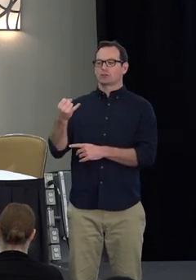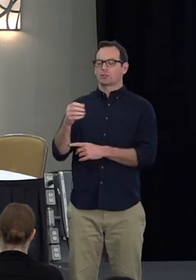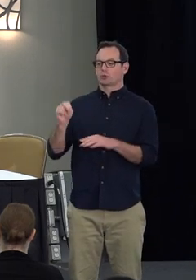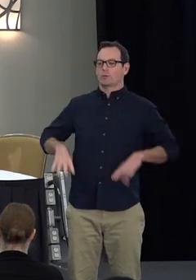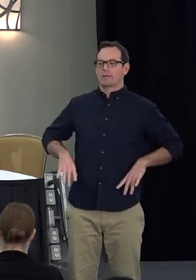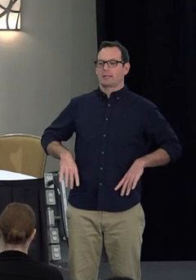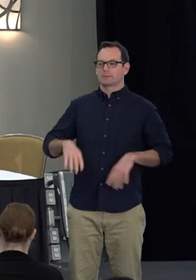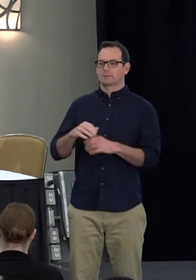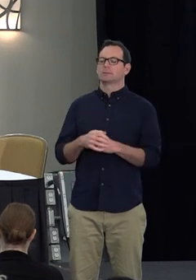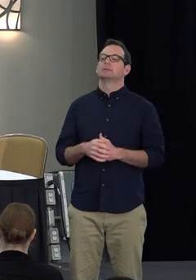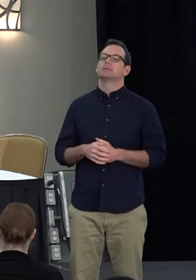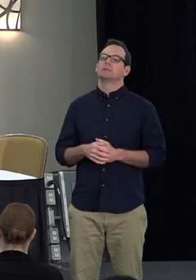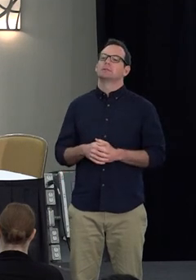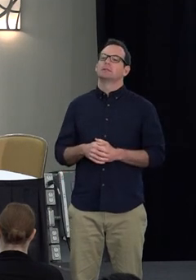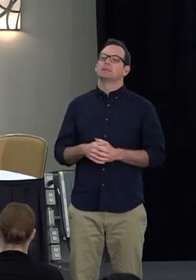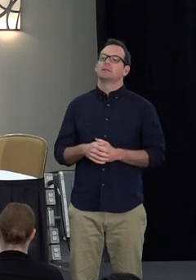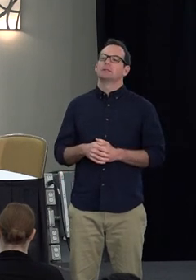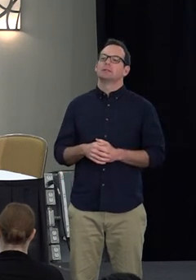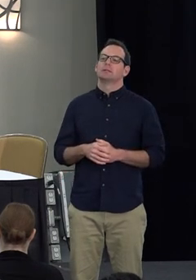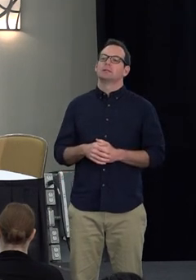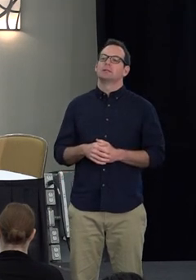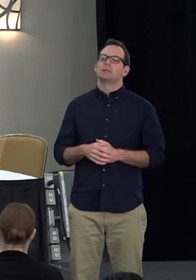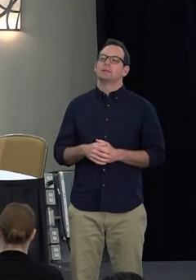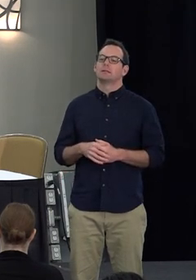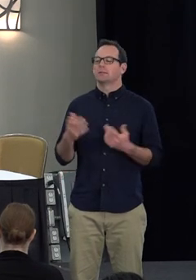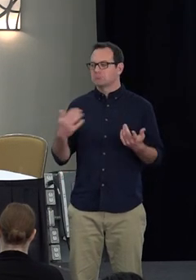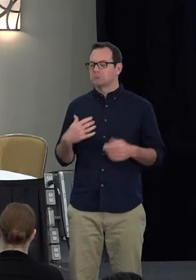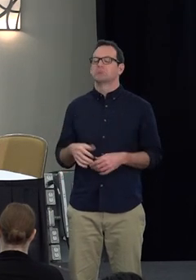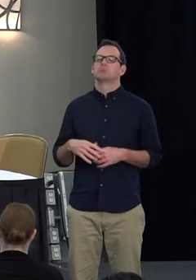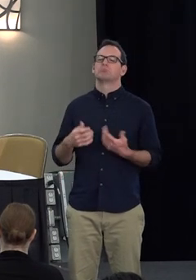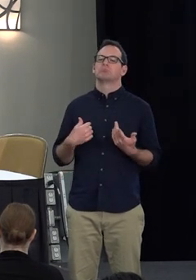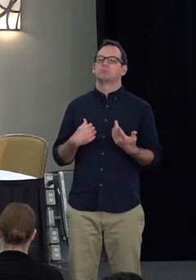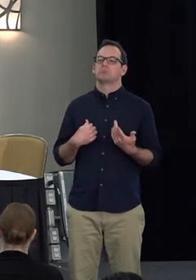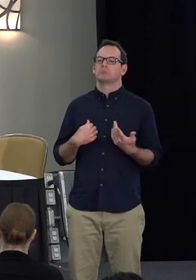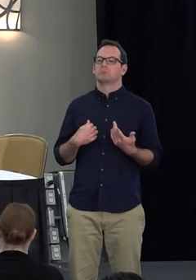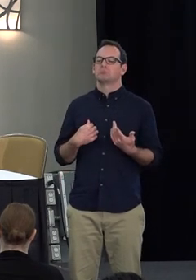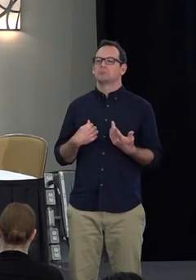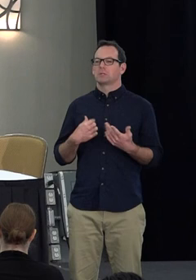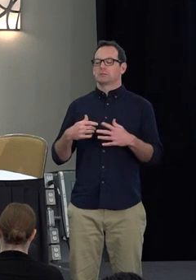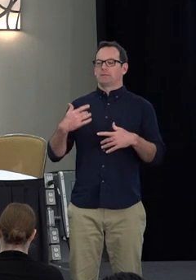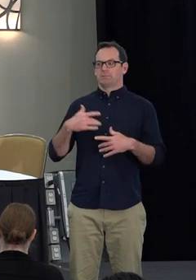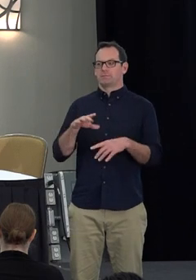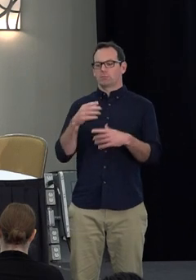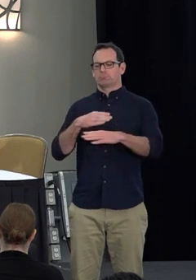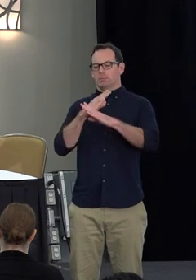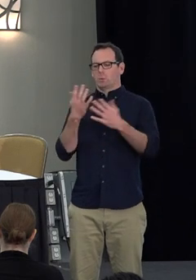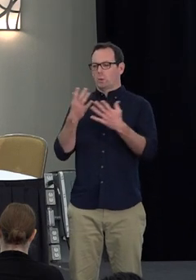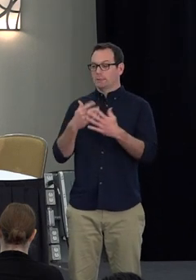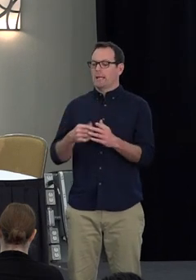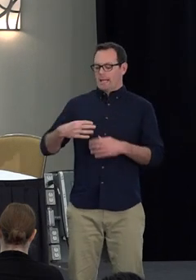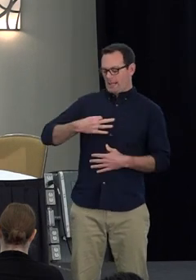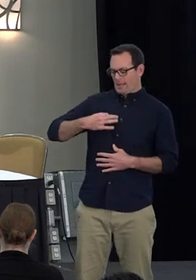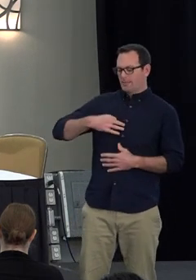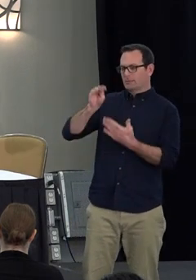As a service provider, one of the big challenges that we find with individuals that we support is the application process of applying